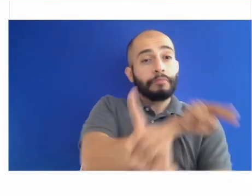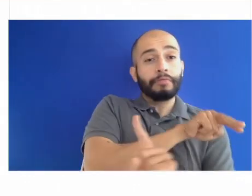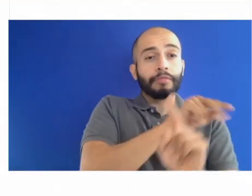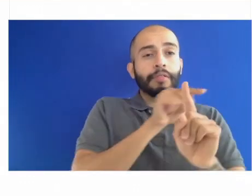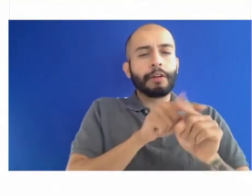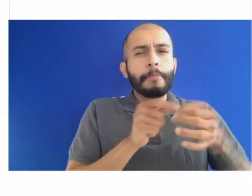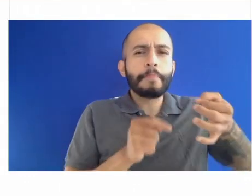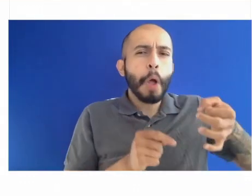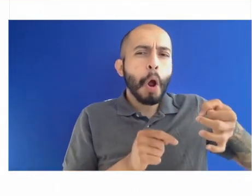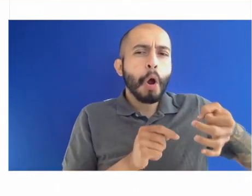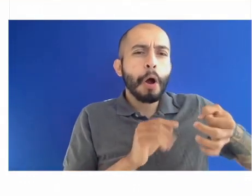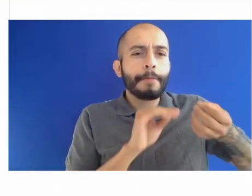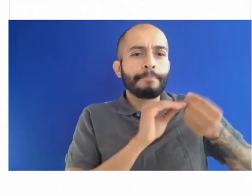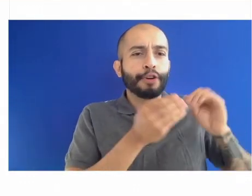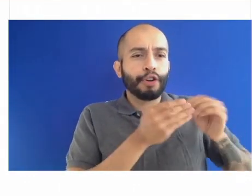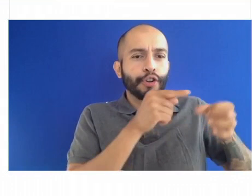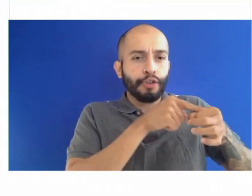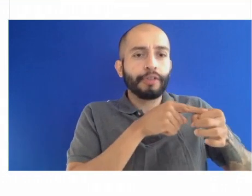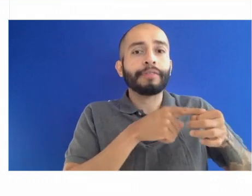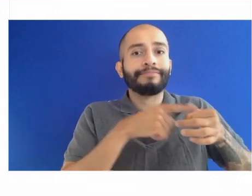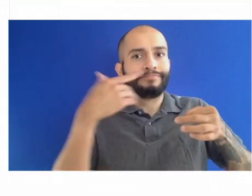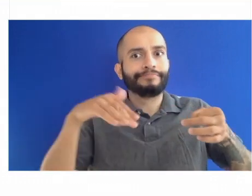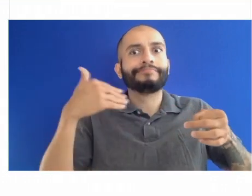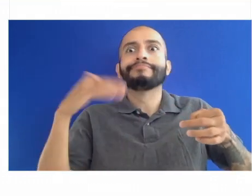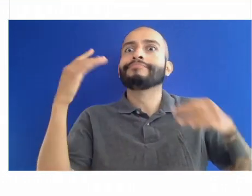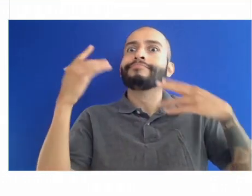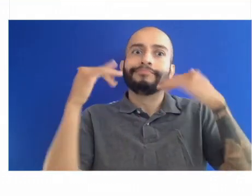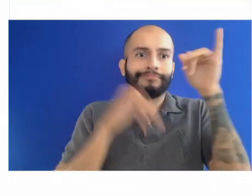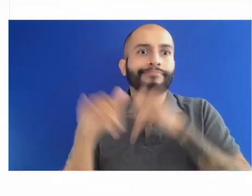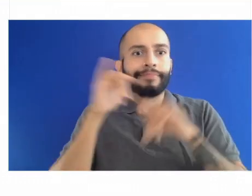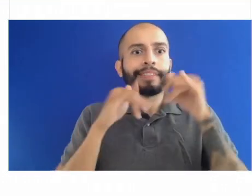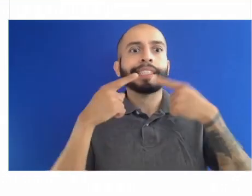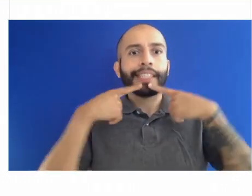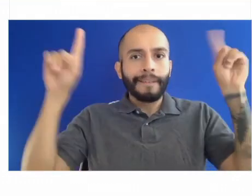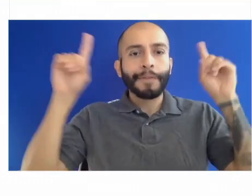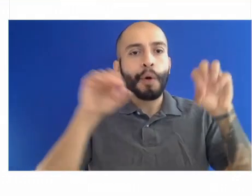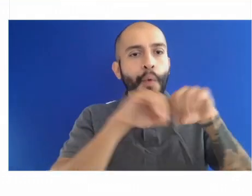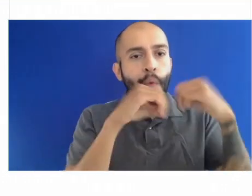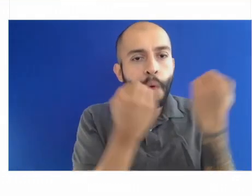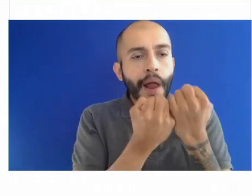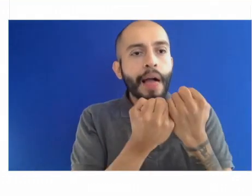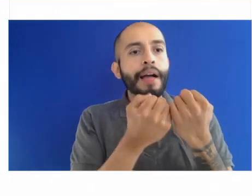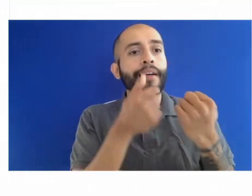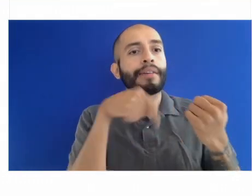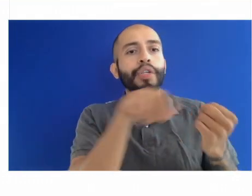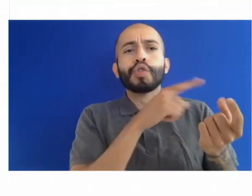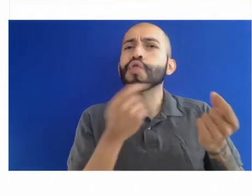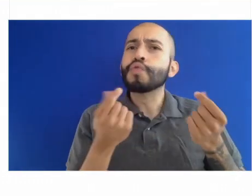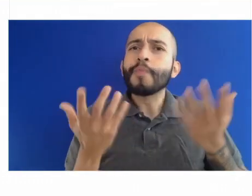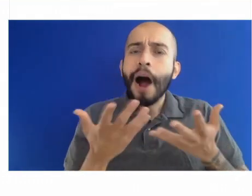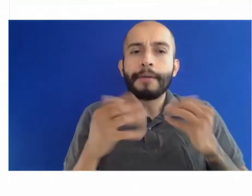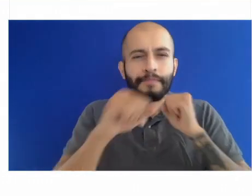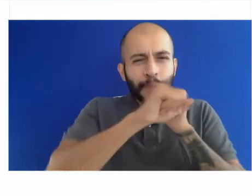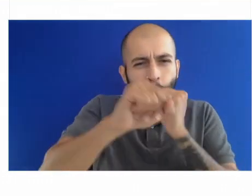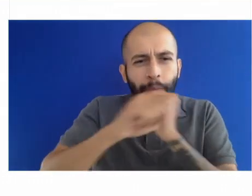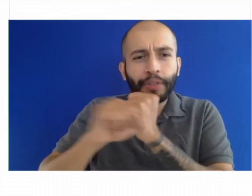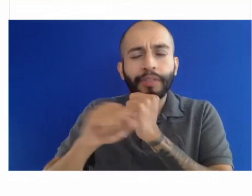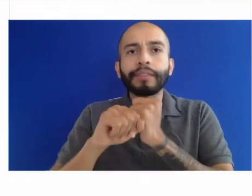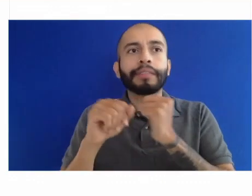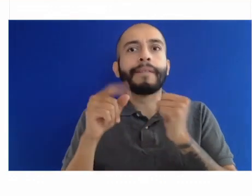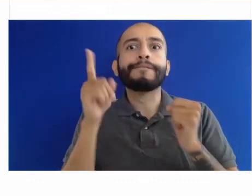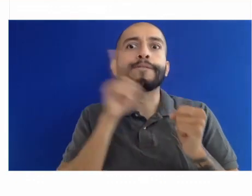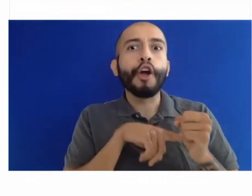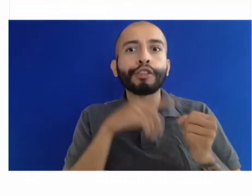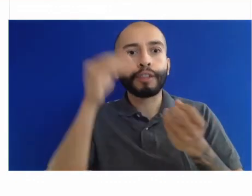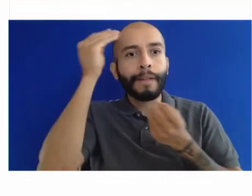organizations that promote some of these falsehoods is that, first of all, they're highly organized. Second of all, they